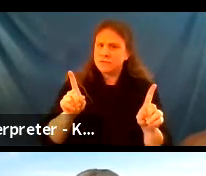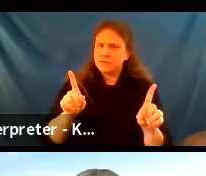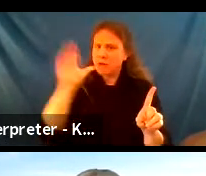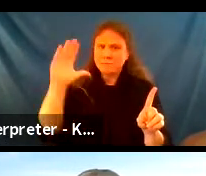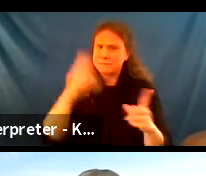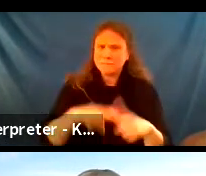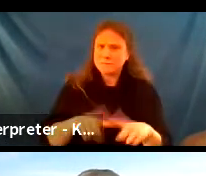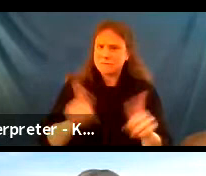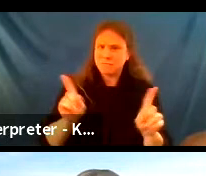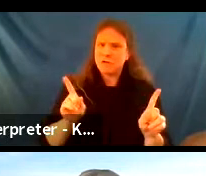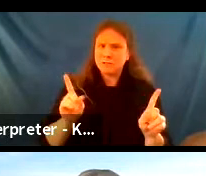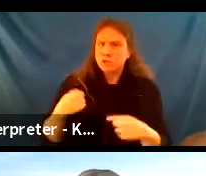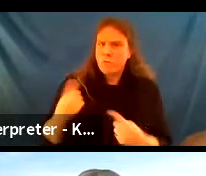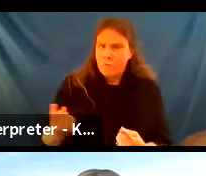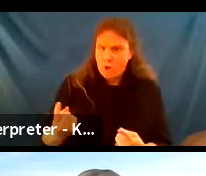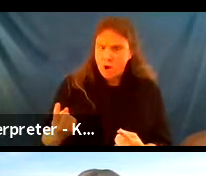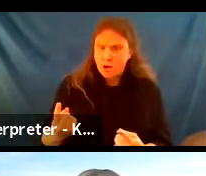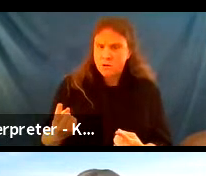So